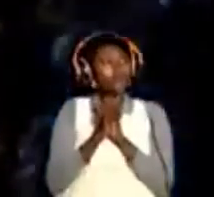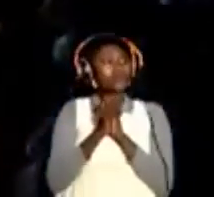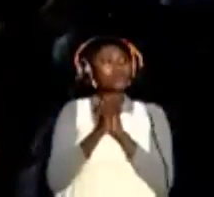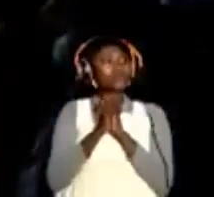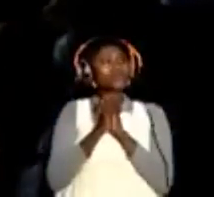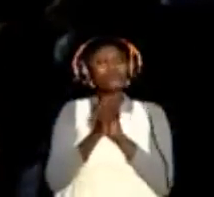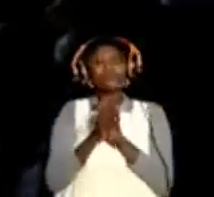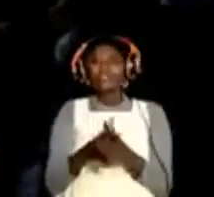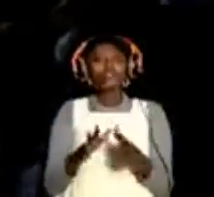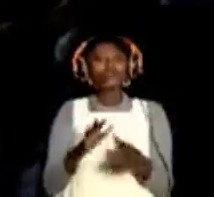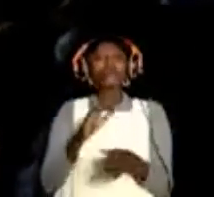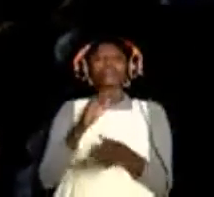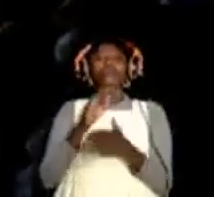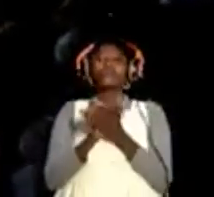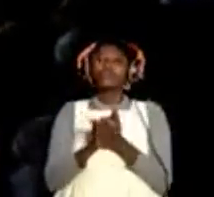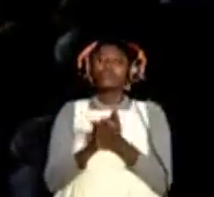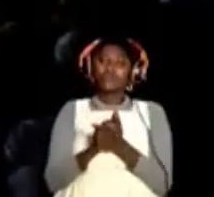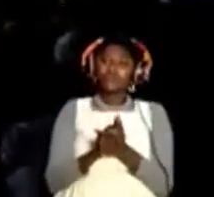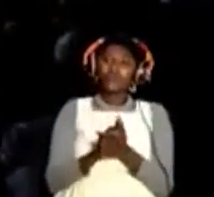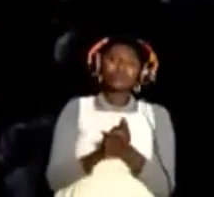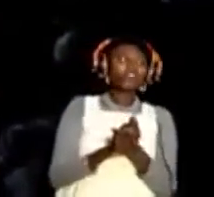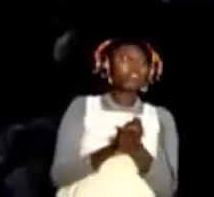Not the labors of my hands.